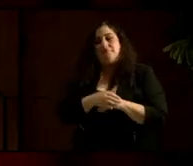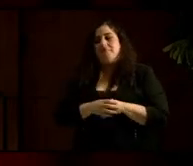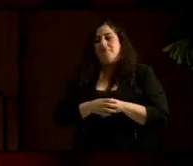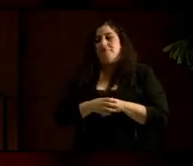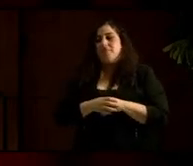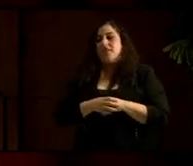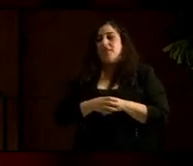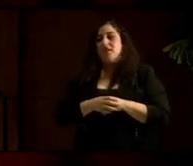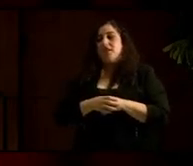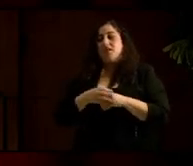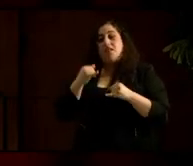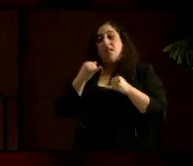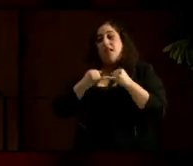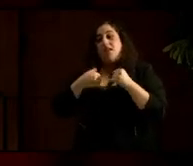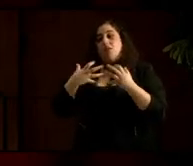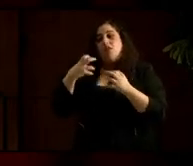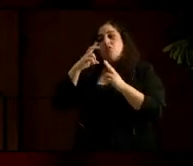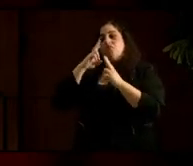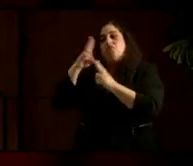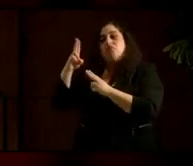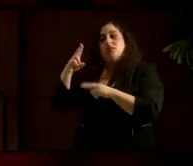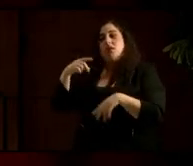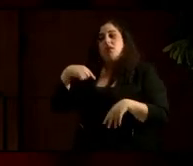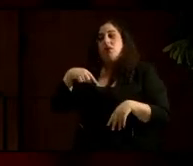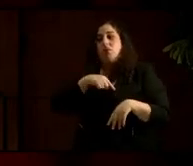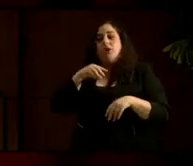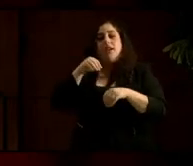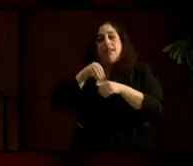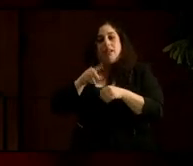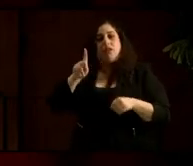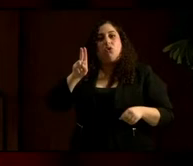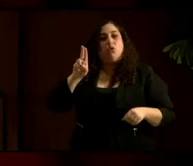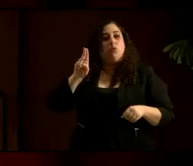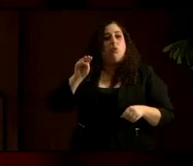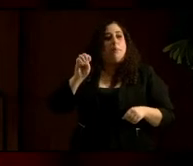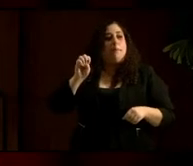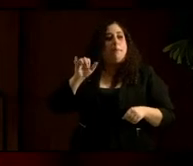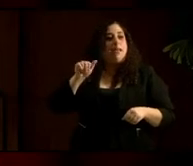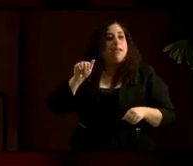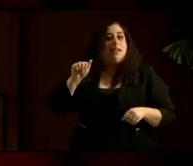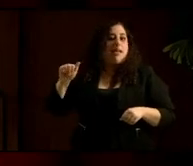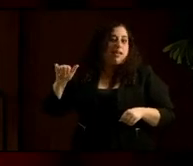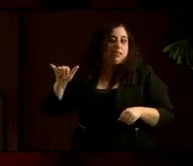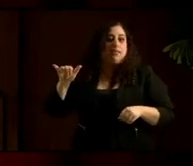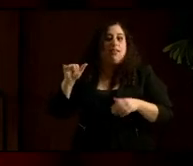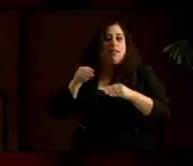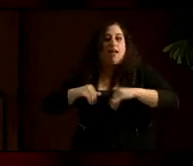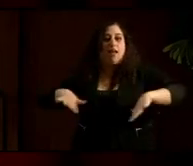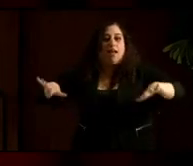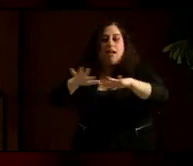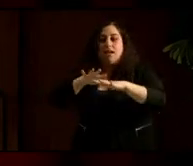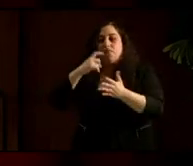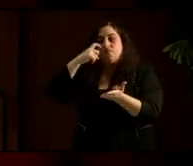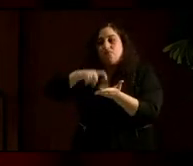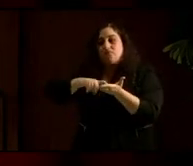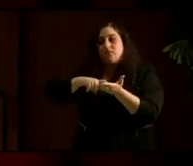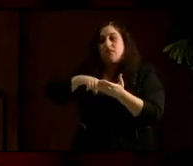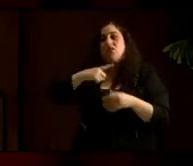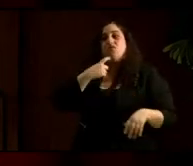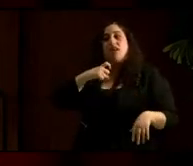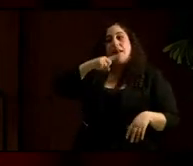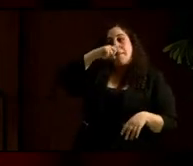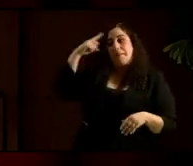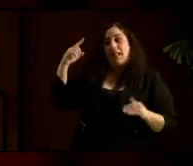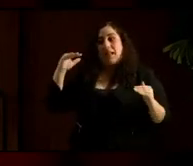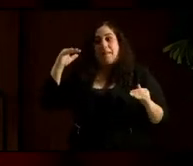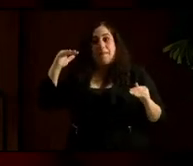acknowledgement, we say, for the Kumeyaay, red and black represent the balance of these forces that provide for harmony within our bodies as well